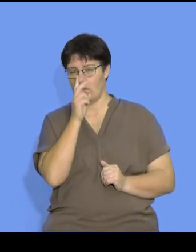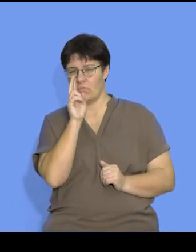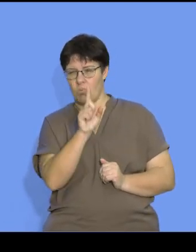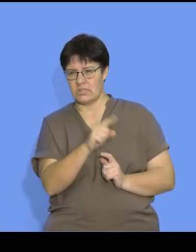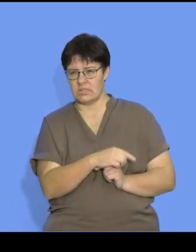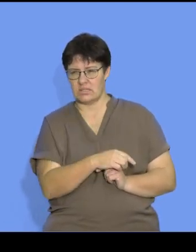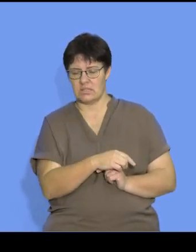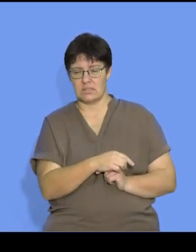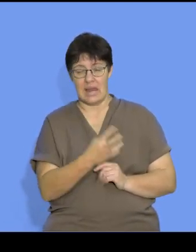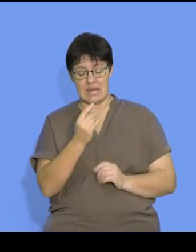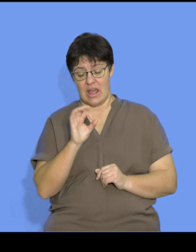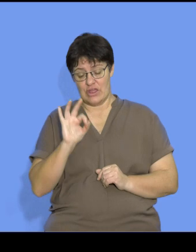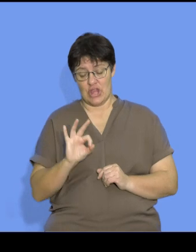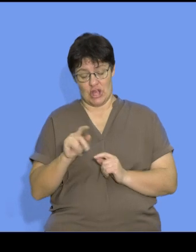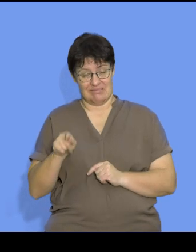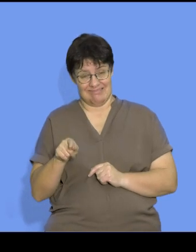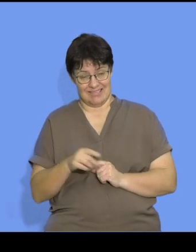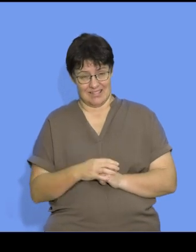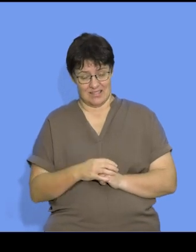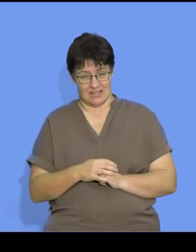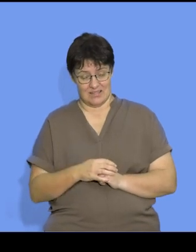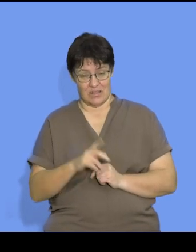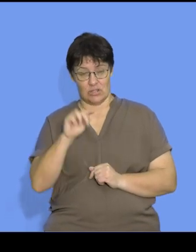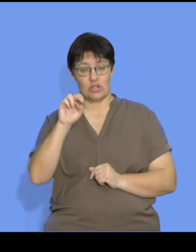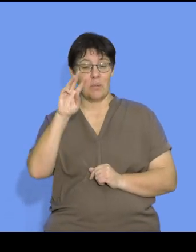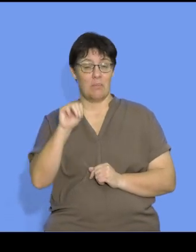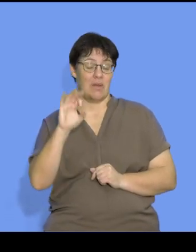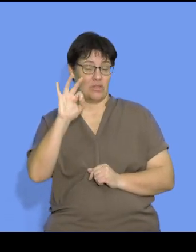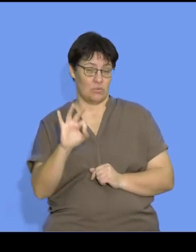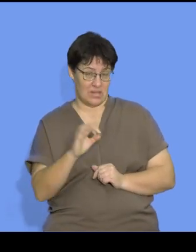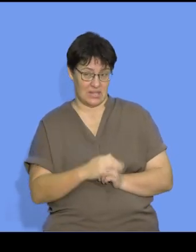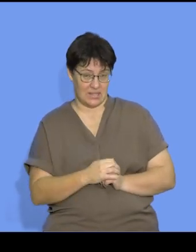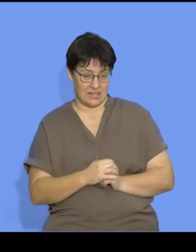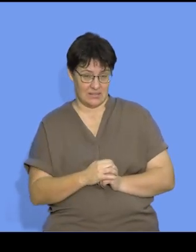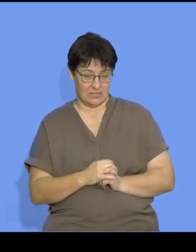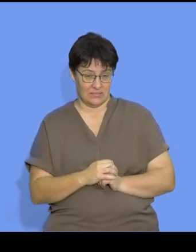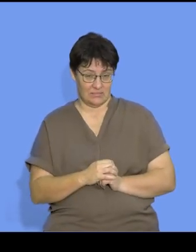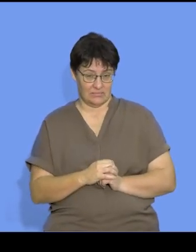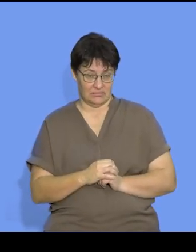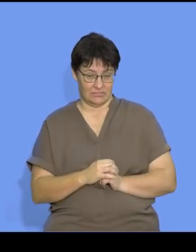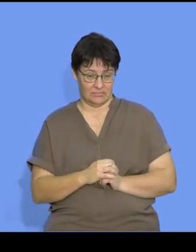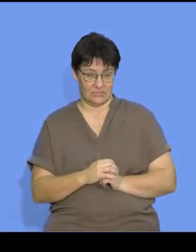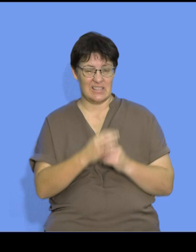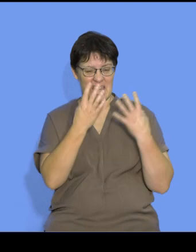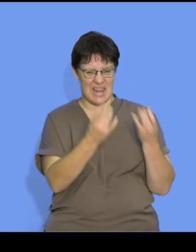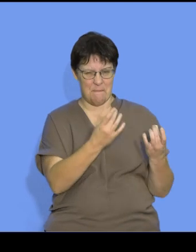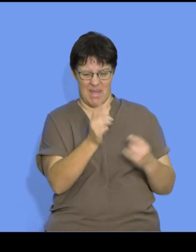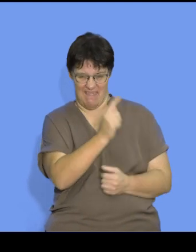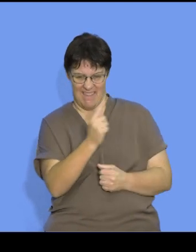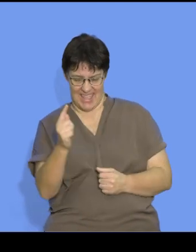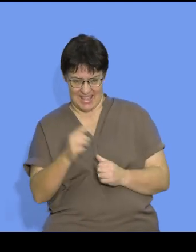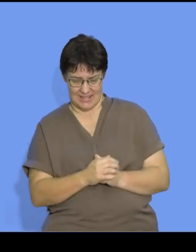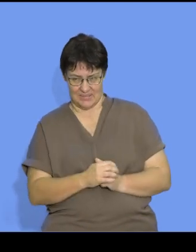this number specifically. So this is term 3. Remember, we earlier defined that terms are the numbers that make up